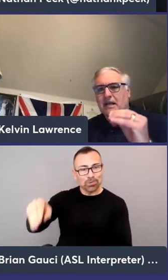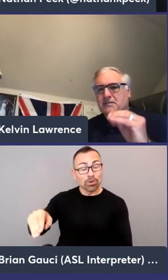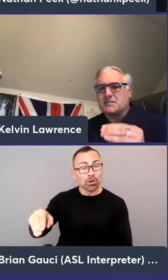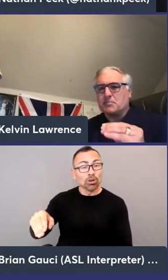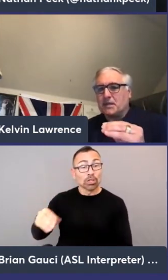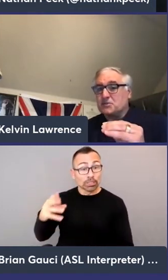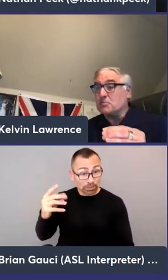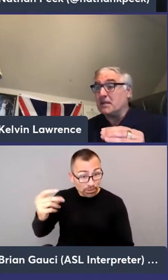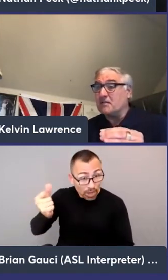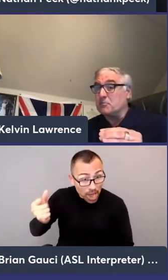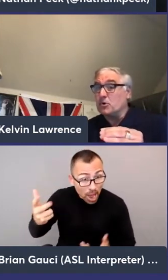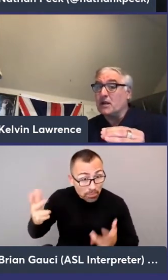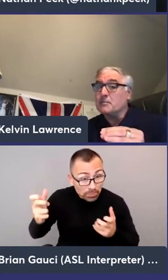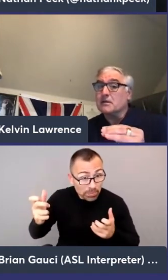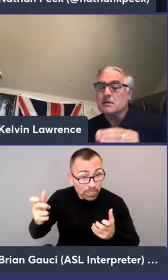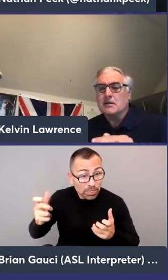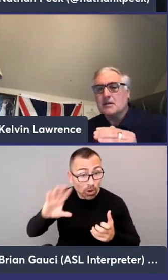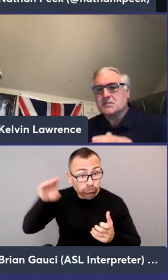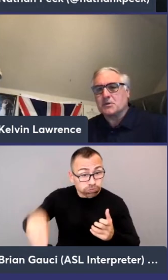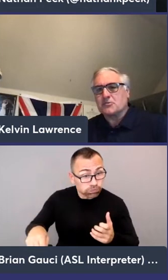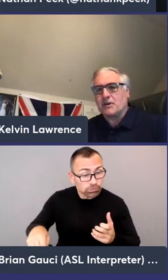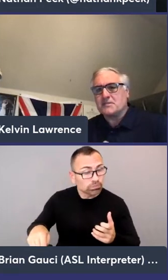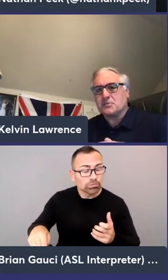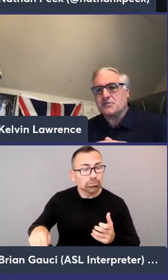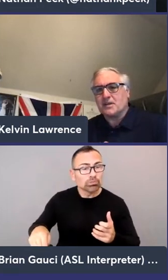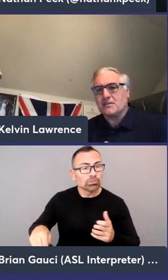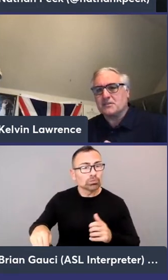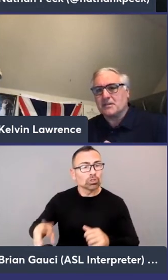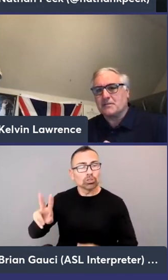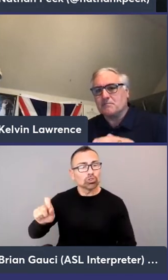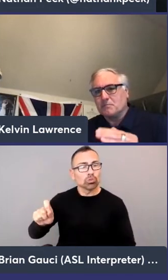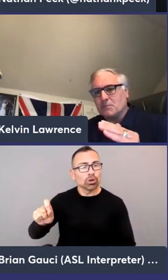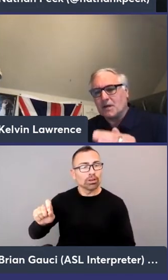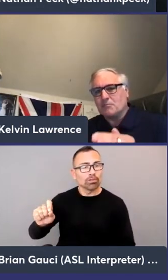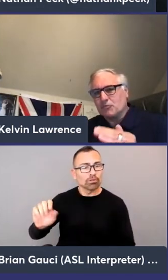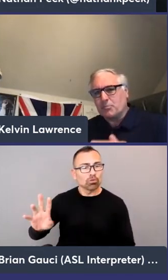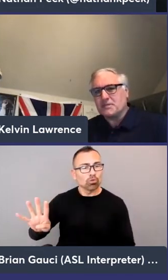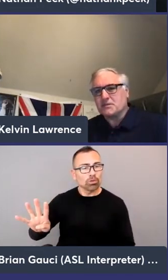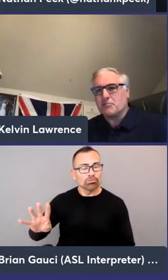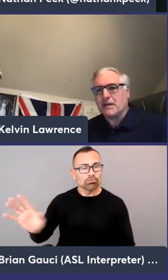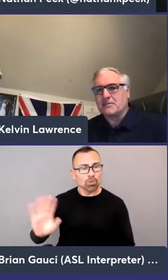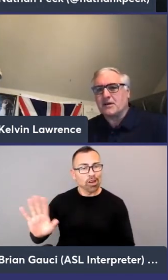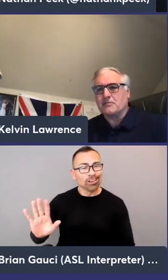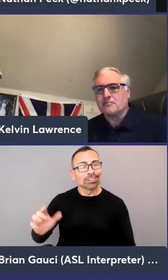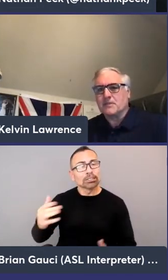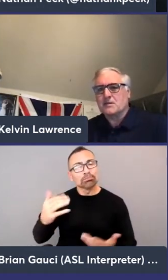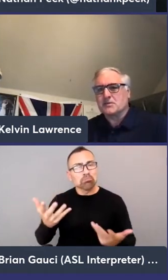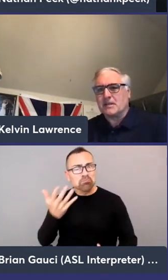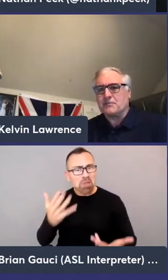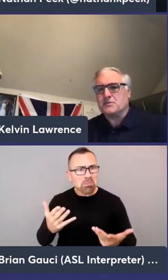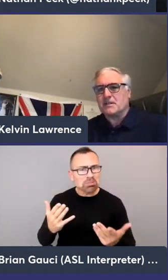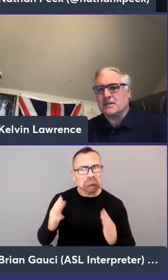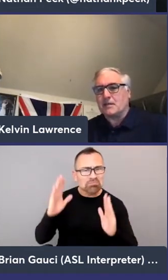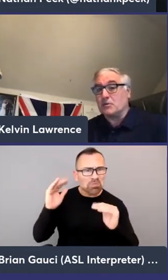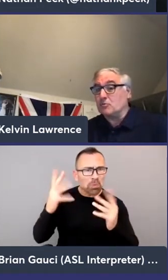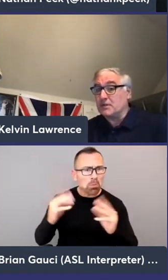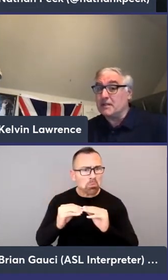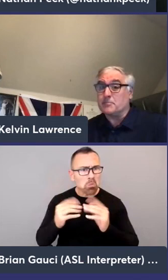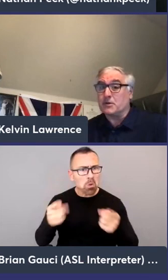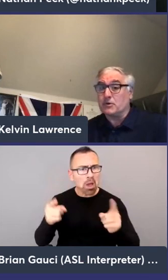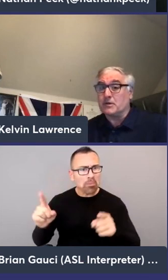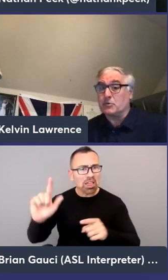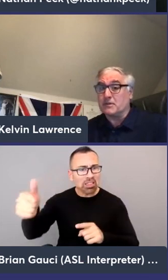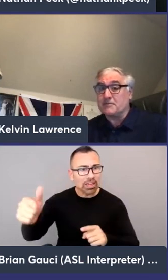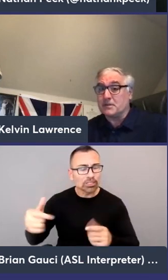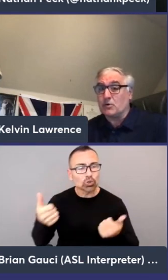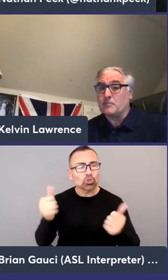it anticipates you might have more coming. So it tries to intelligently drop itself back down so that if you suddenly came along with another